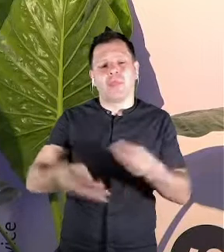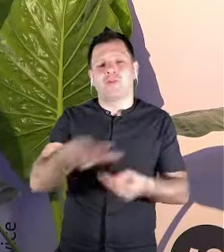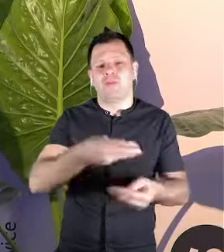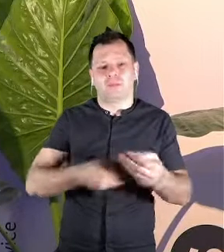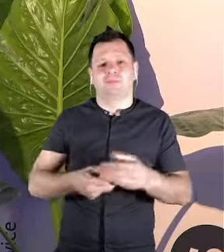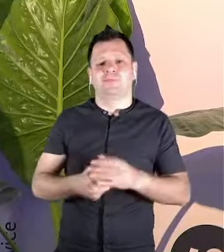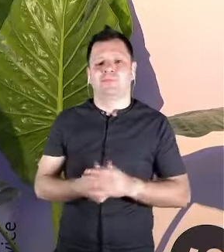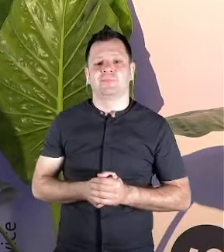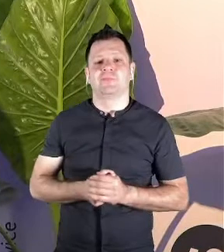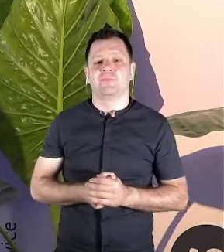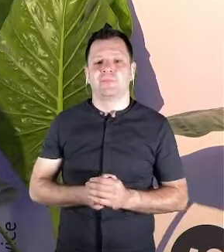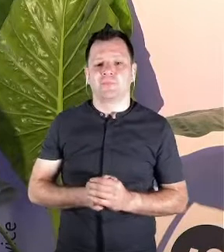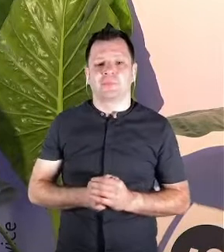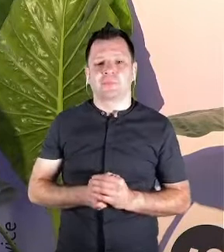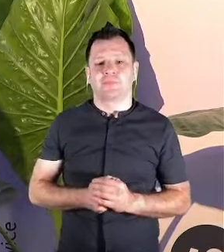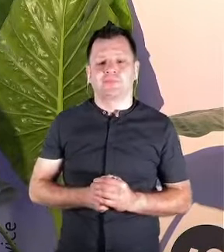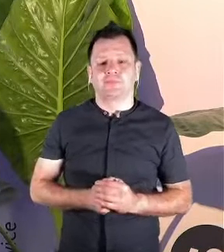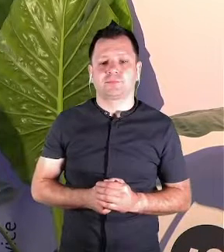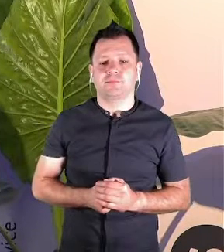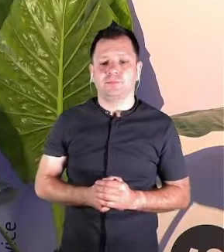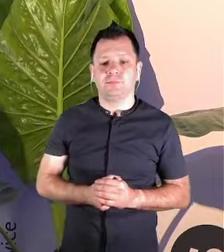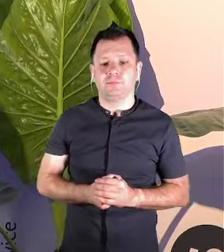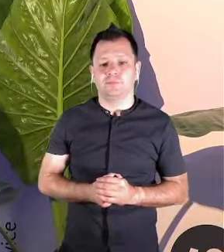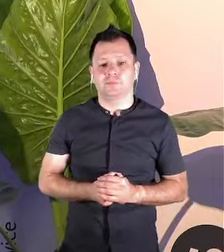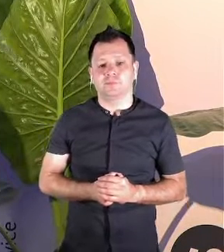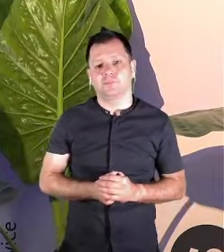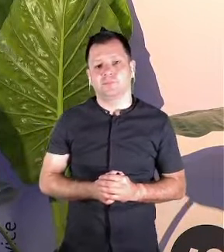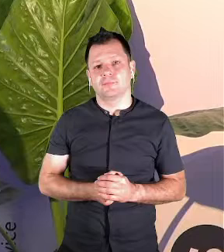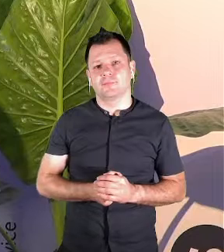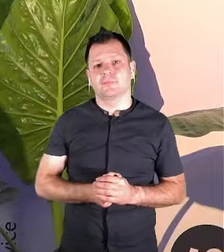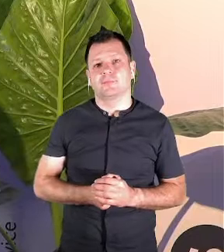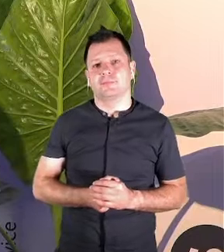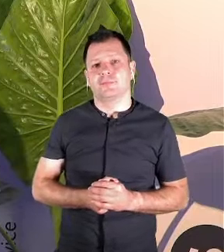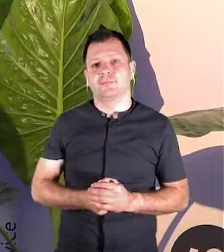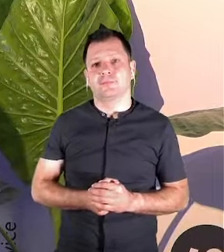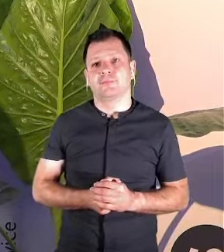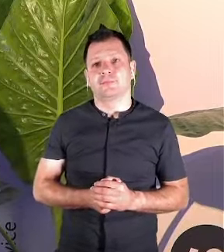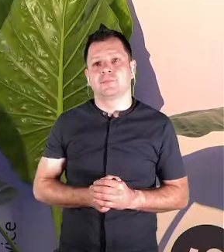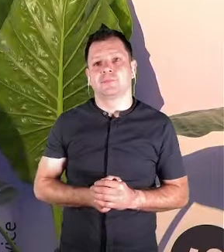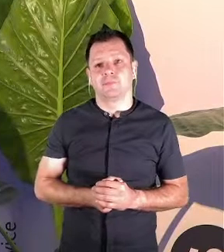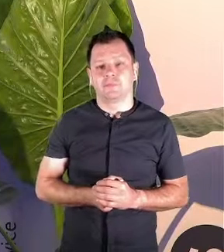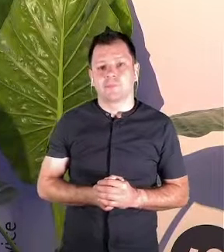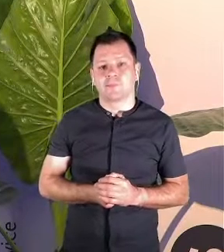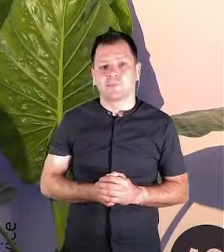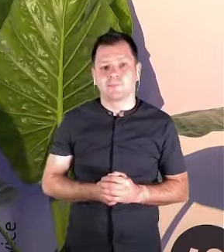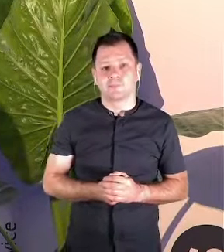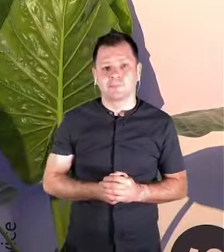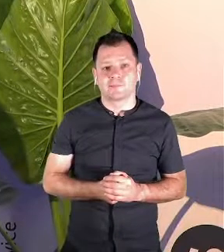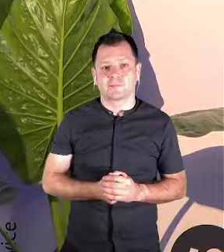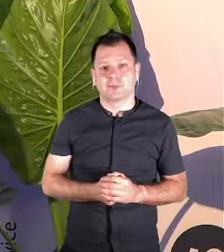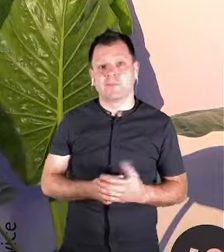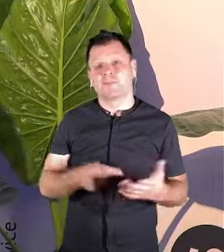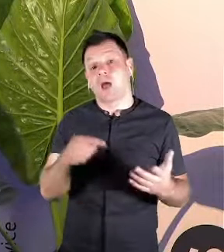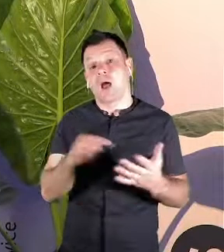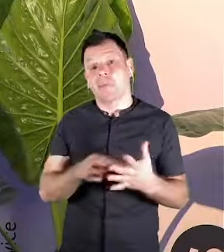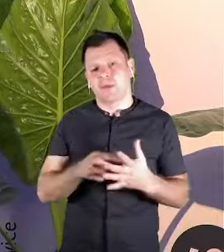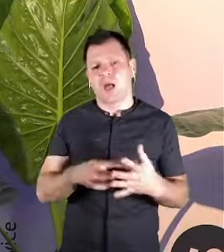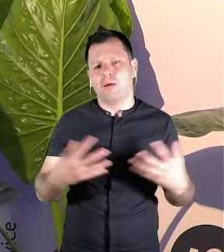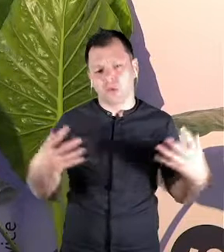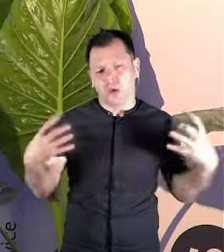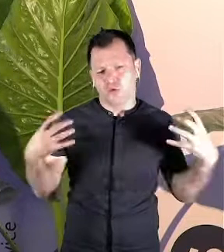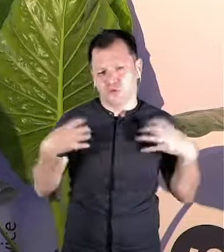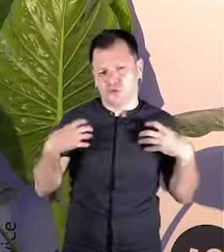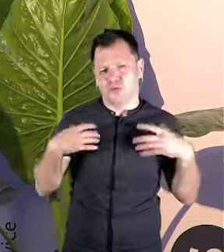city center by tearing down a couple of blocks in the city center. And wow, it